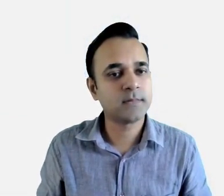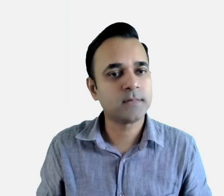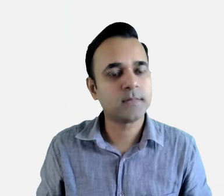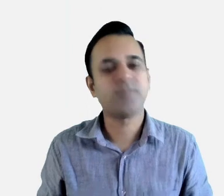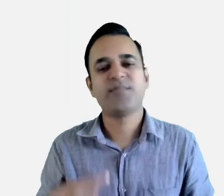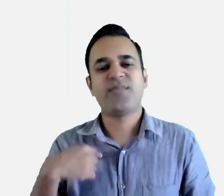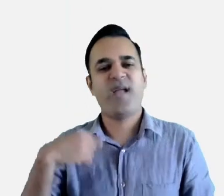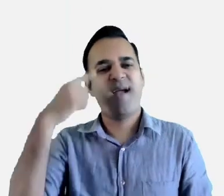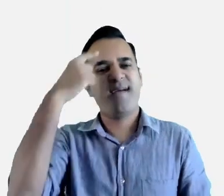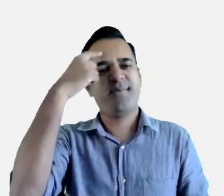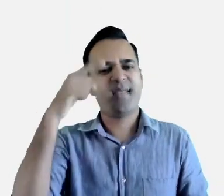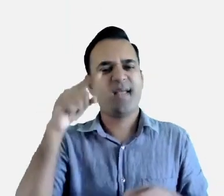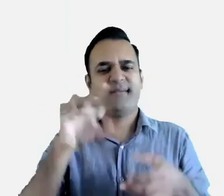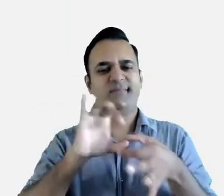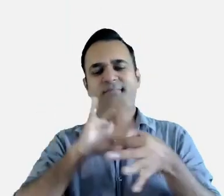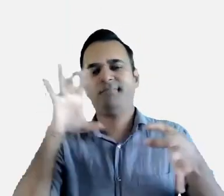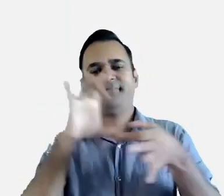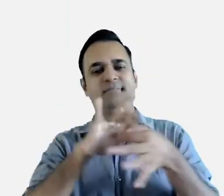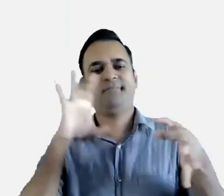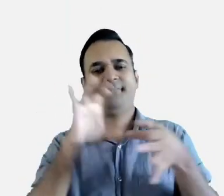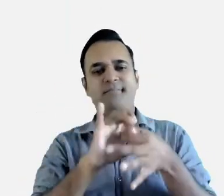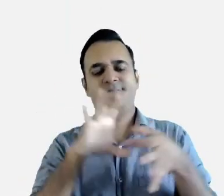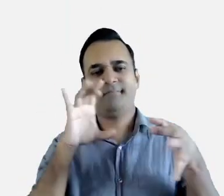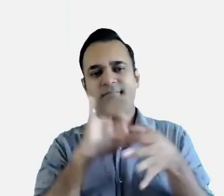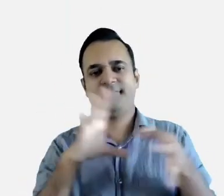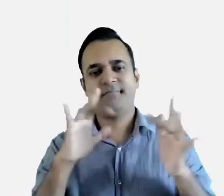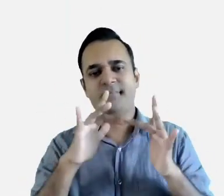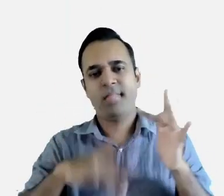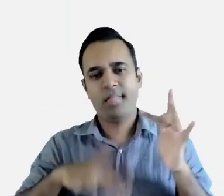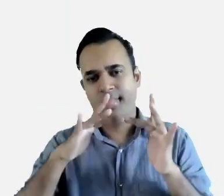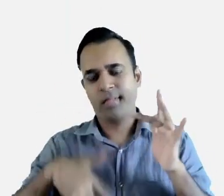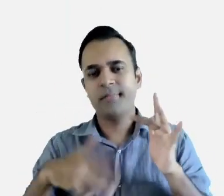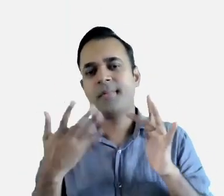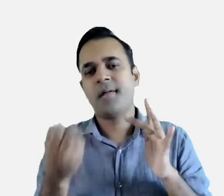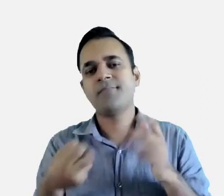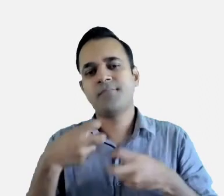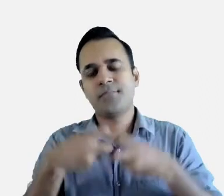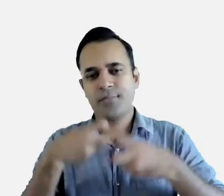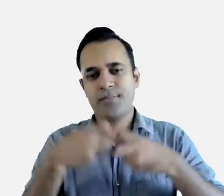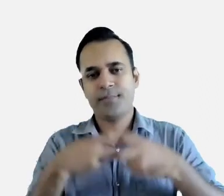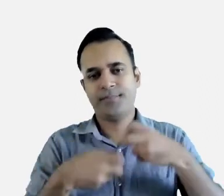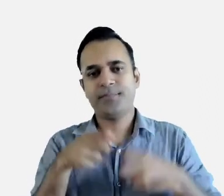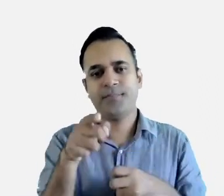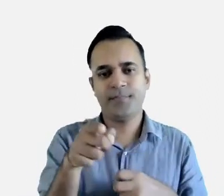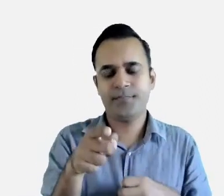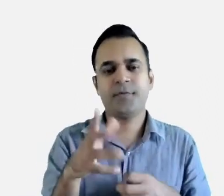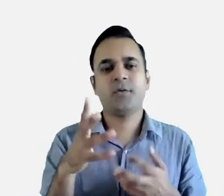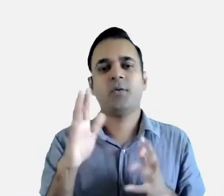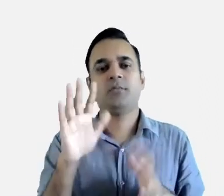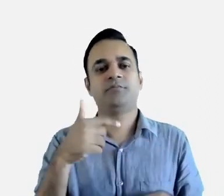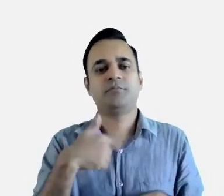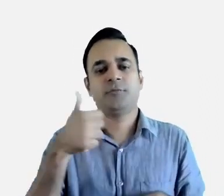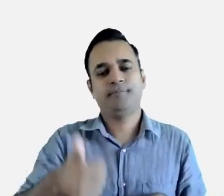Oh, I'm getting a thumbs up. Okay. Here is he. Are you able to speak so we can see if we can hear